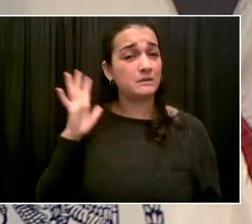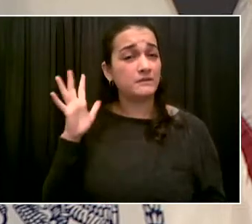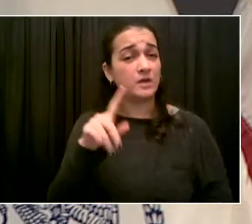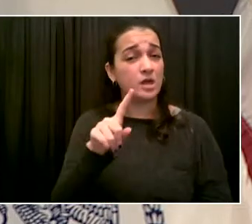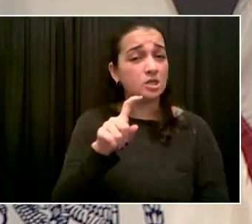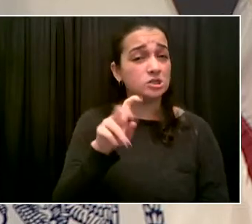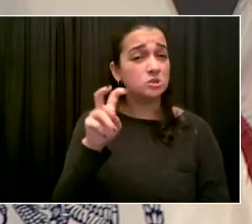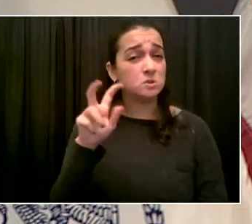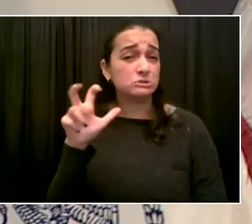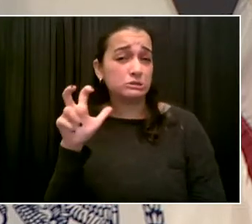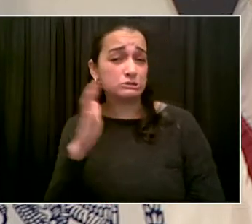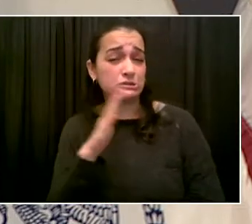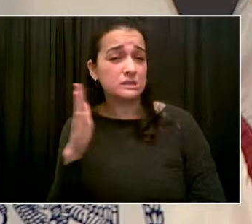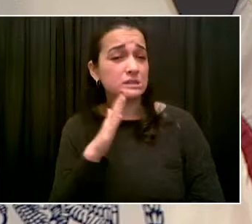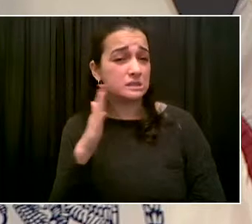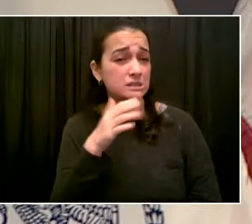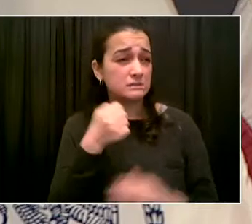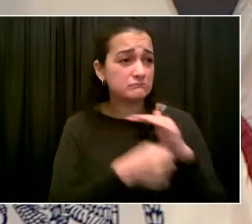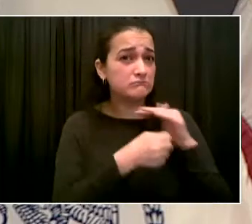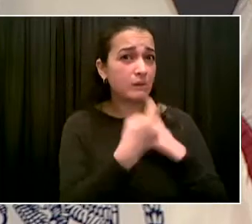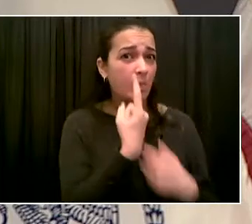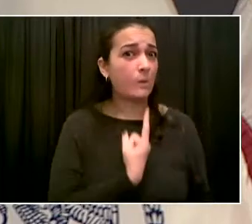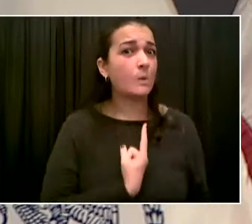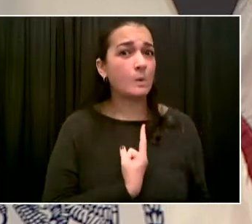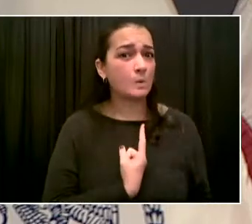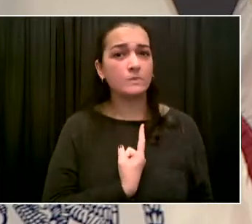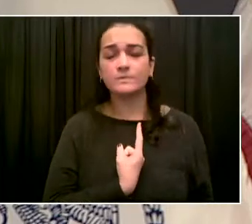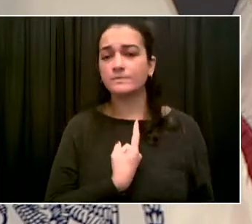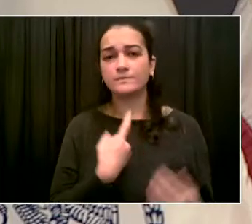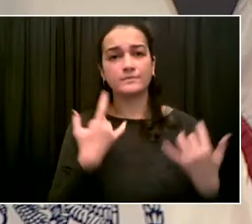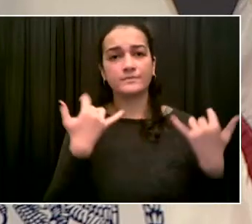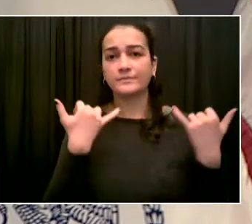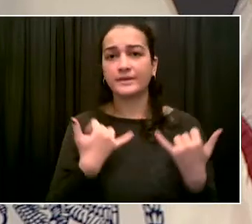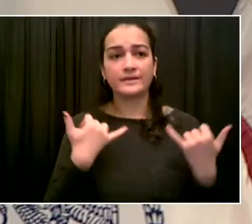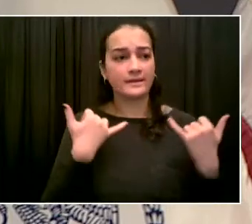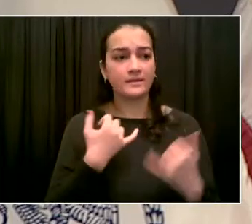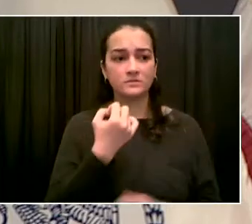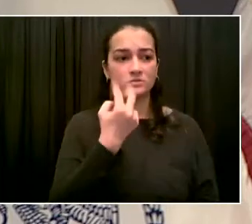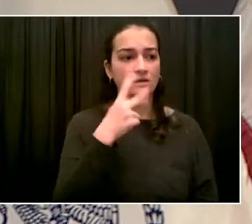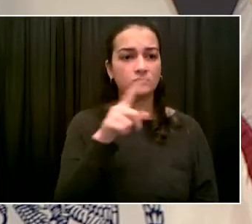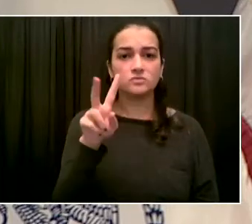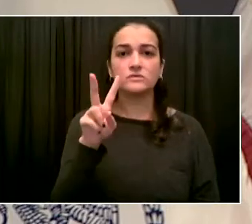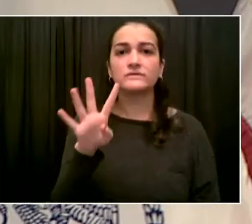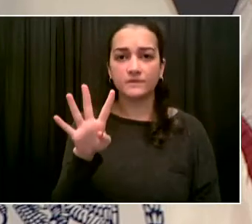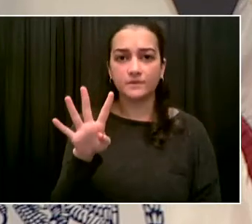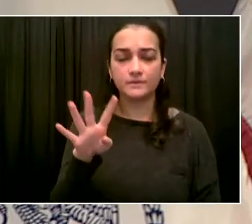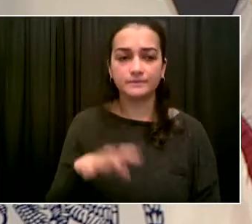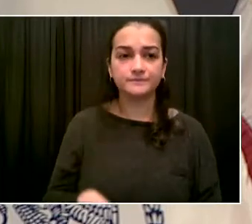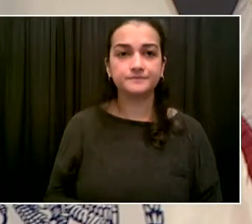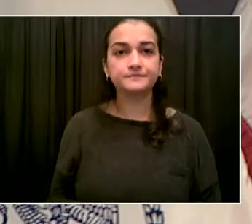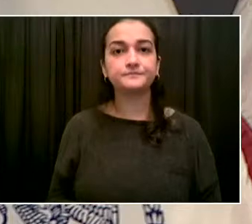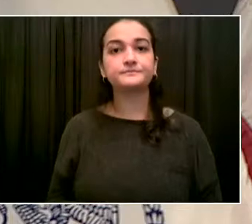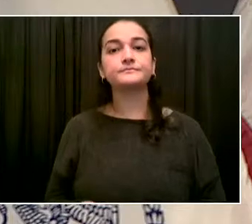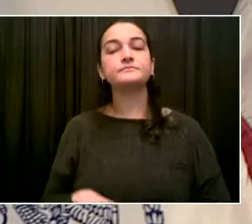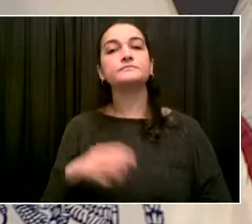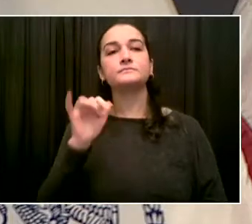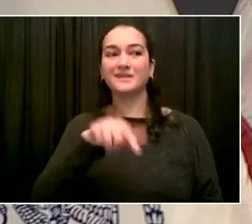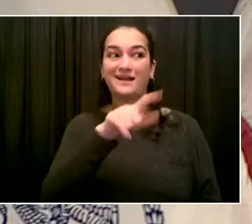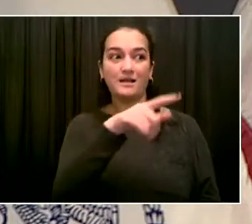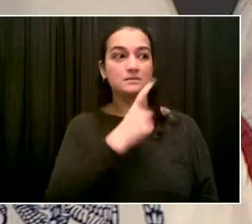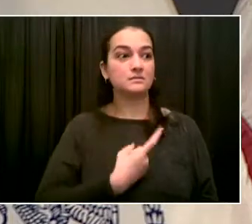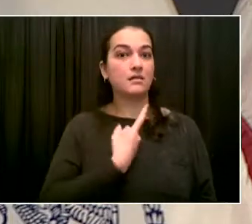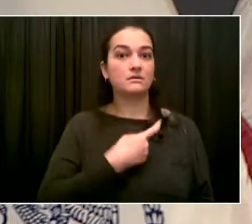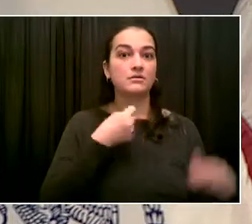need to temporarily slow down because there was some of the physical reality that still wasn't ready for the new approach, and to make sure we